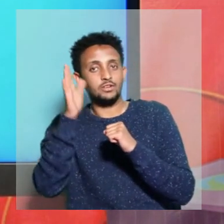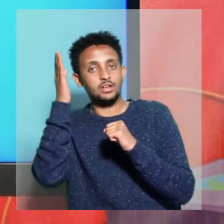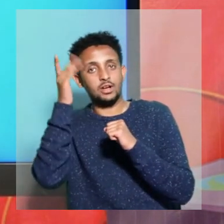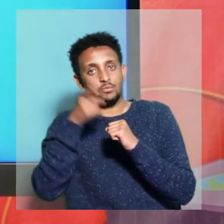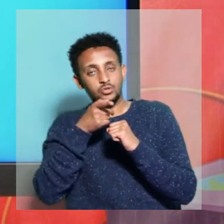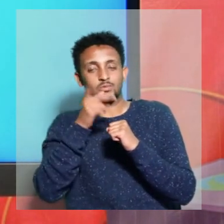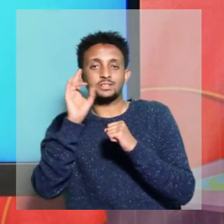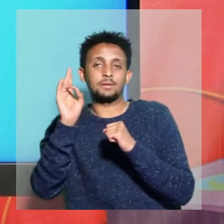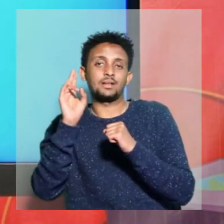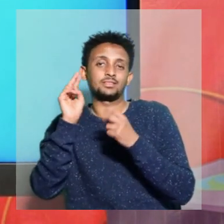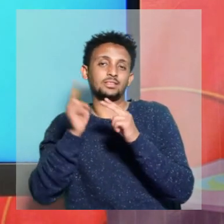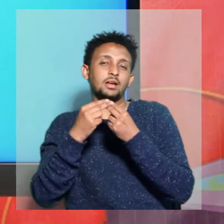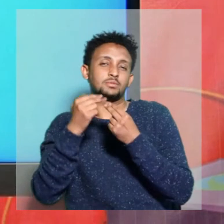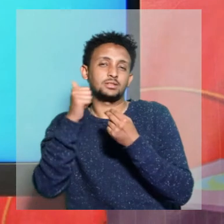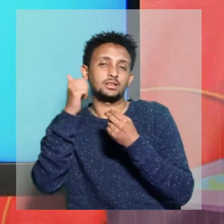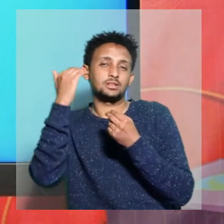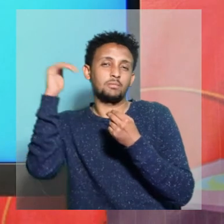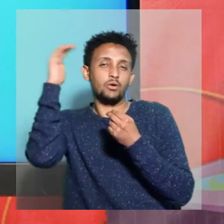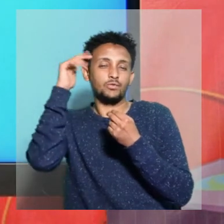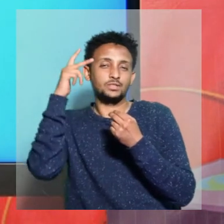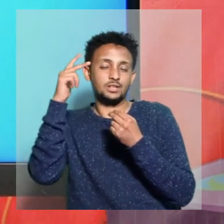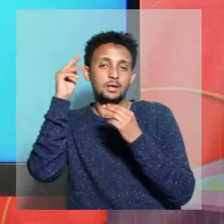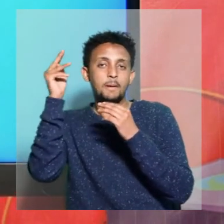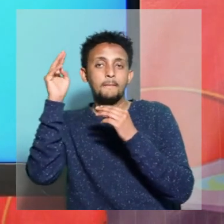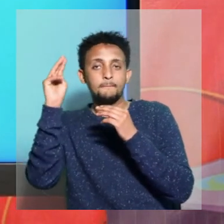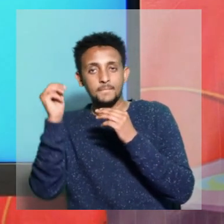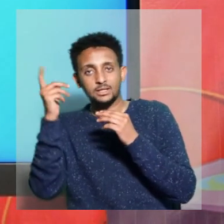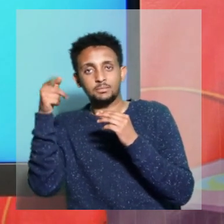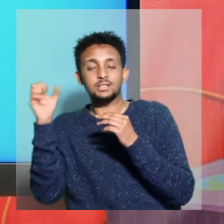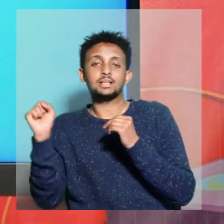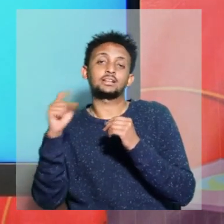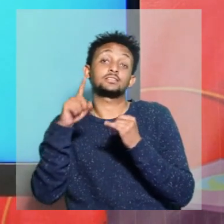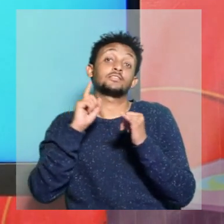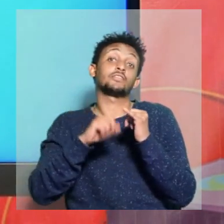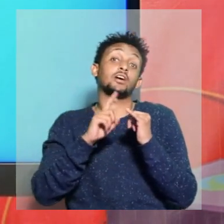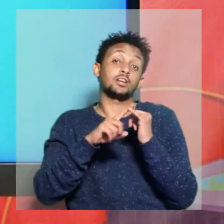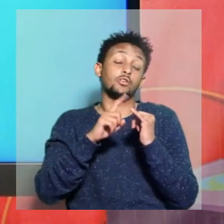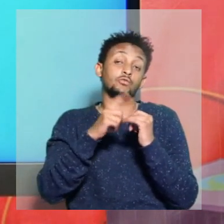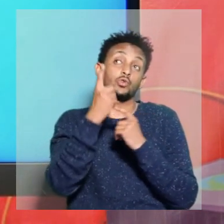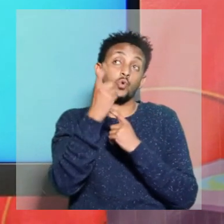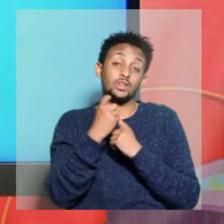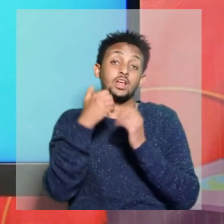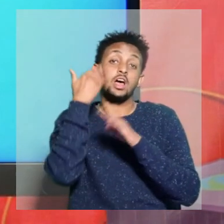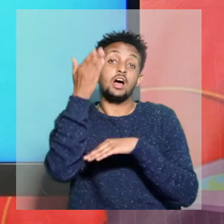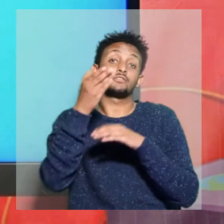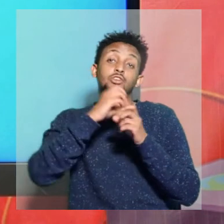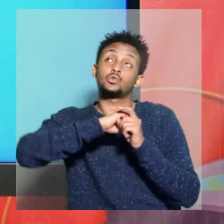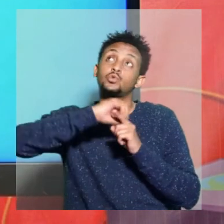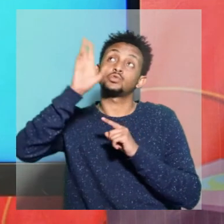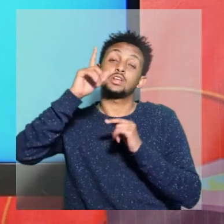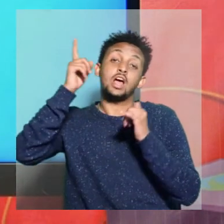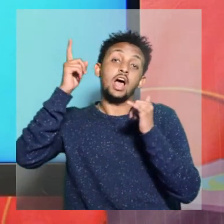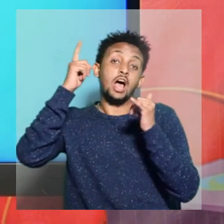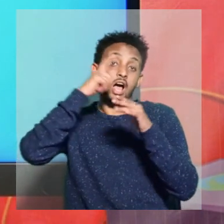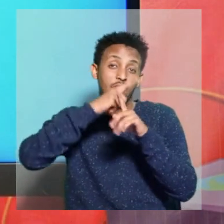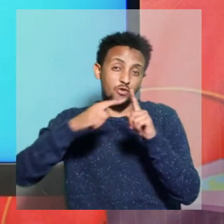approximately 7 times 10 to the power of 3 meter per second. This is the final velocity of the rocket after it loses half of its